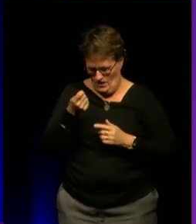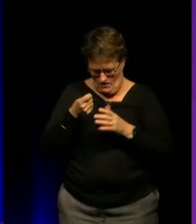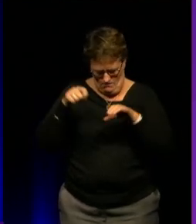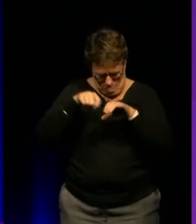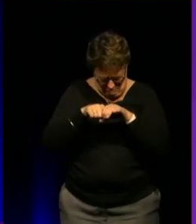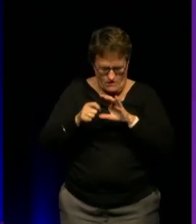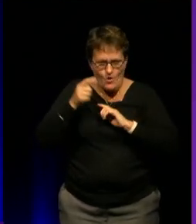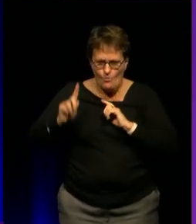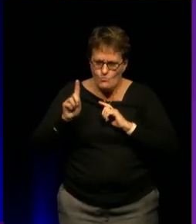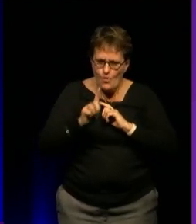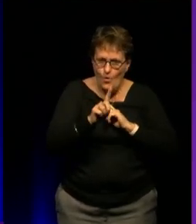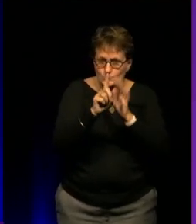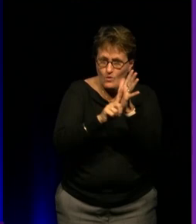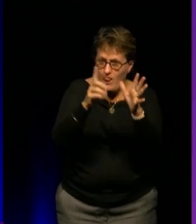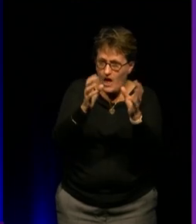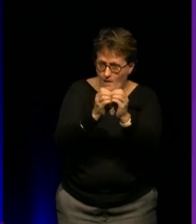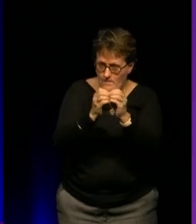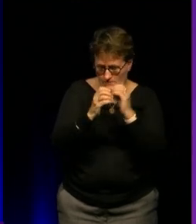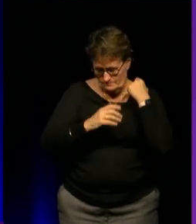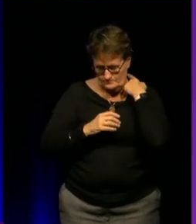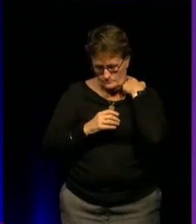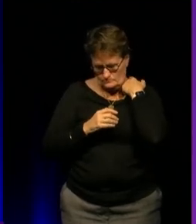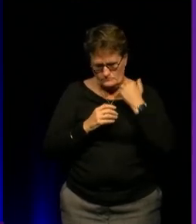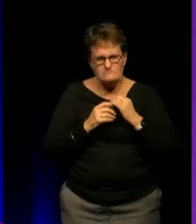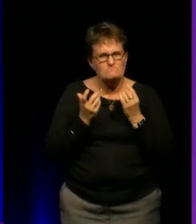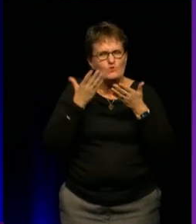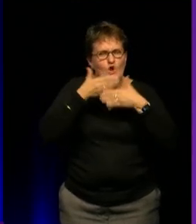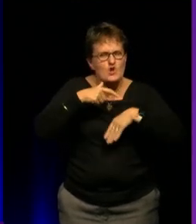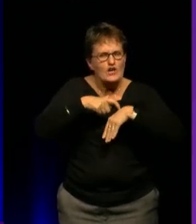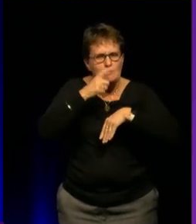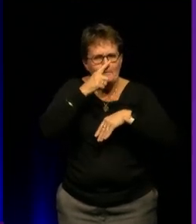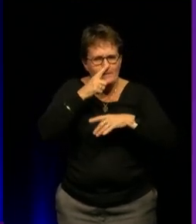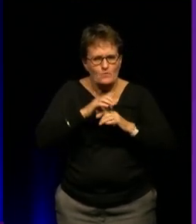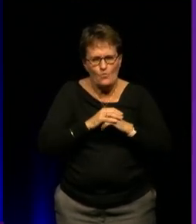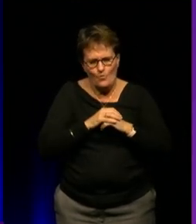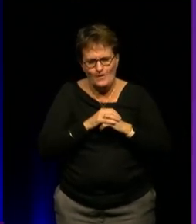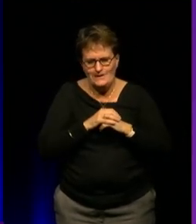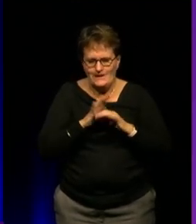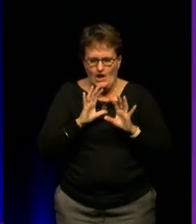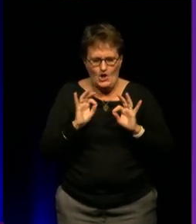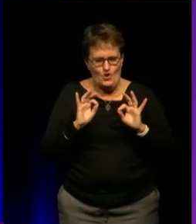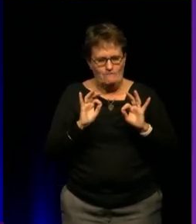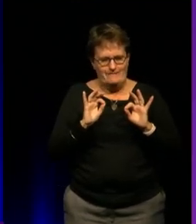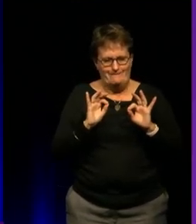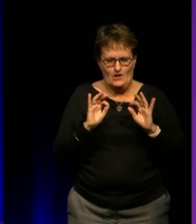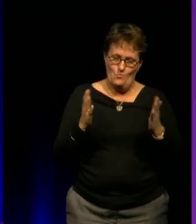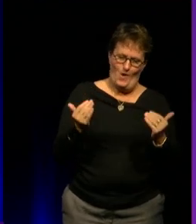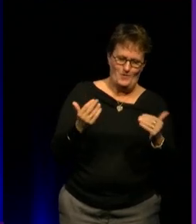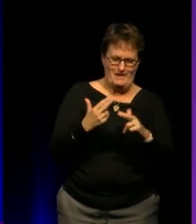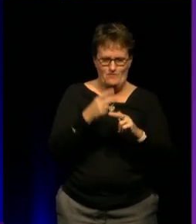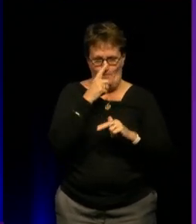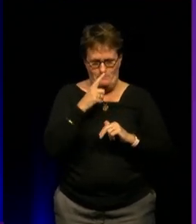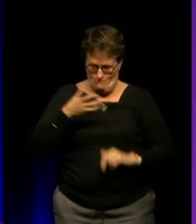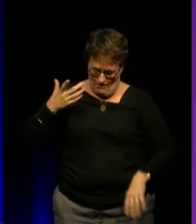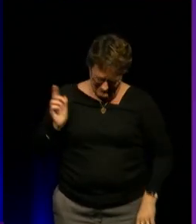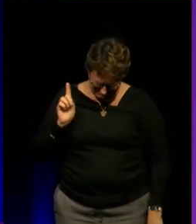lab, and, you know, kind of the nighttime laboratorians aren't that accustomed to people kind of knocking on the door and walking